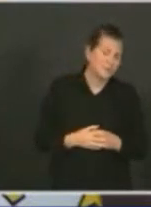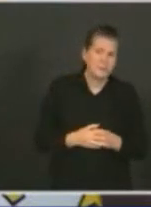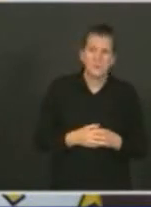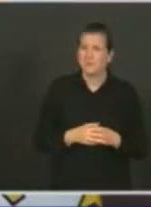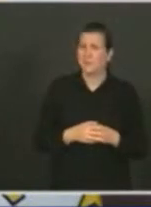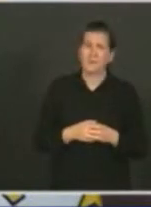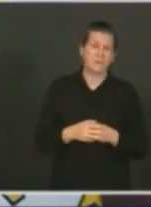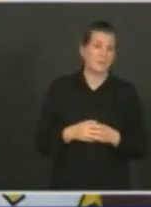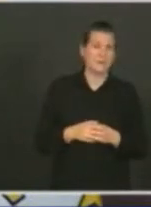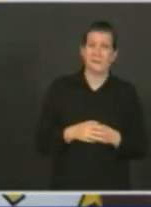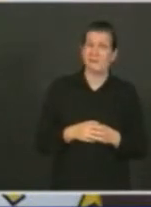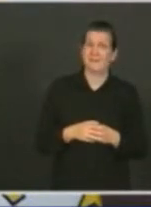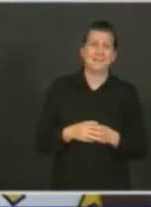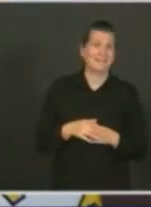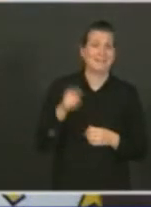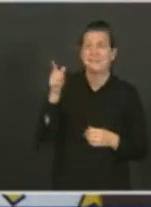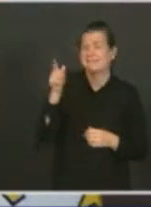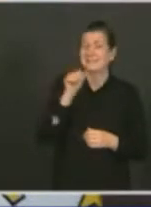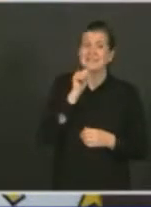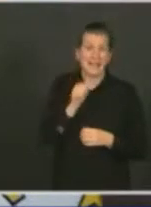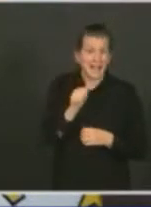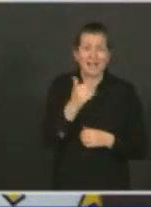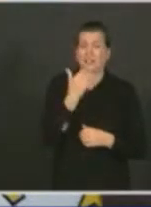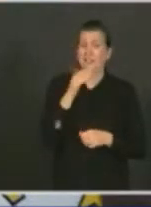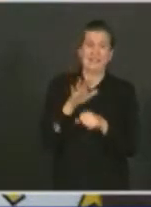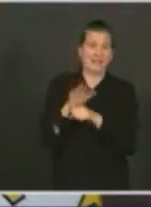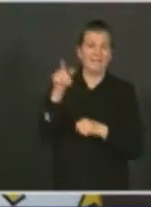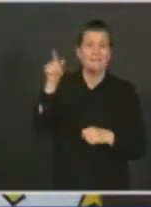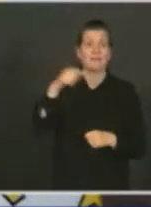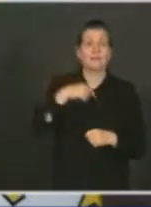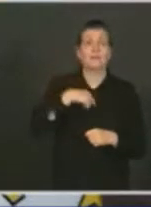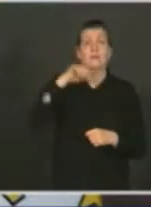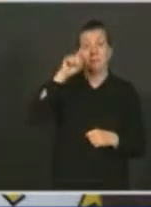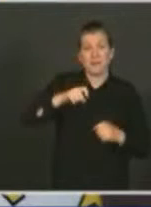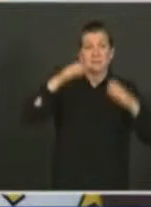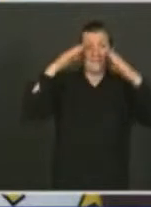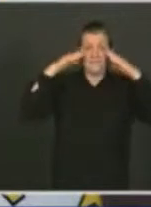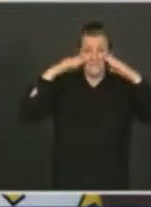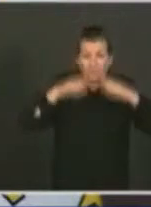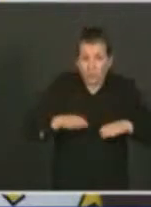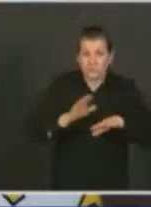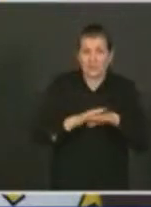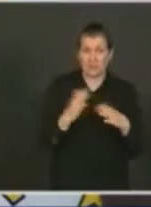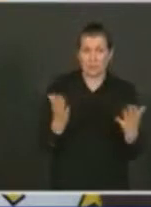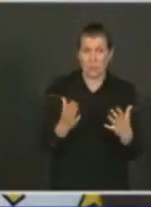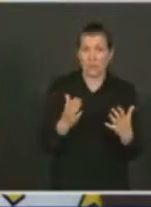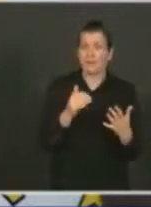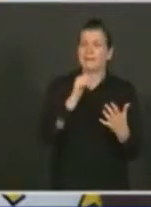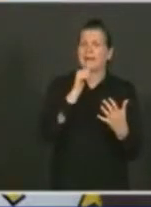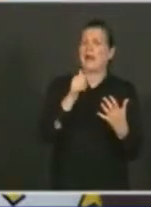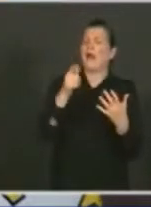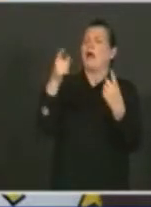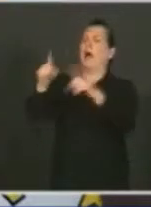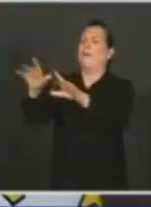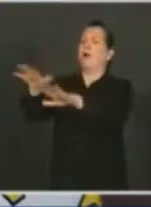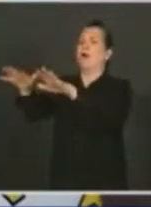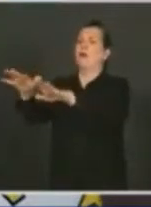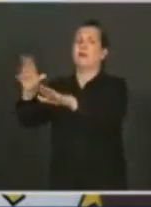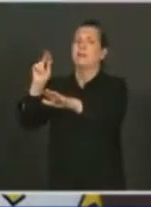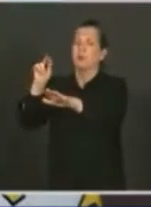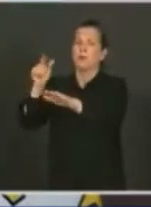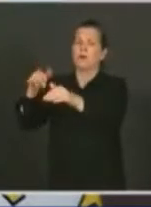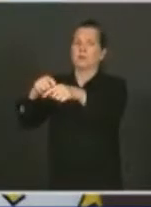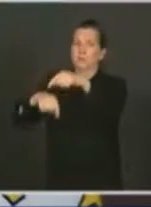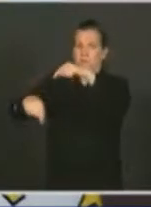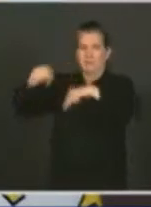point. The need here is for prevention. Remarkably enough, the most effective thing we found to contain the spread of this disease and stop the